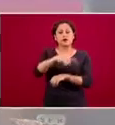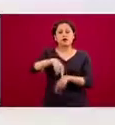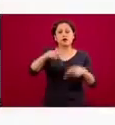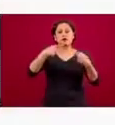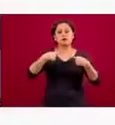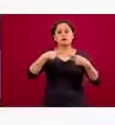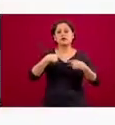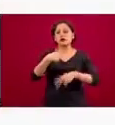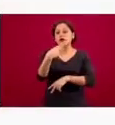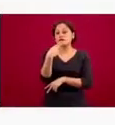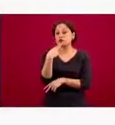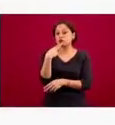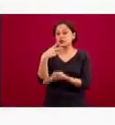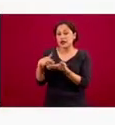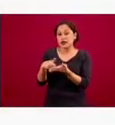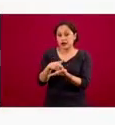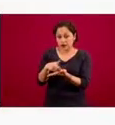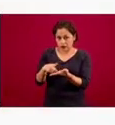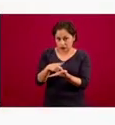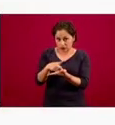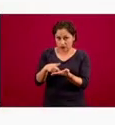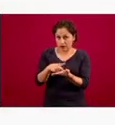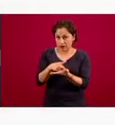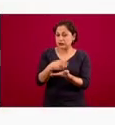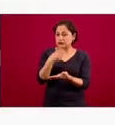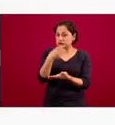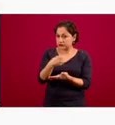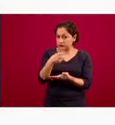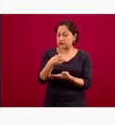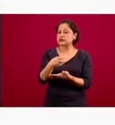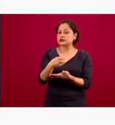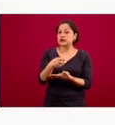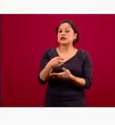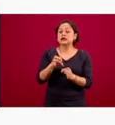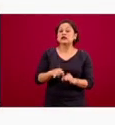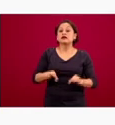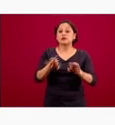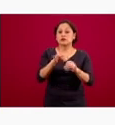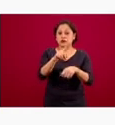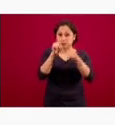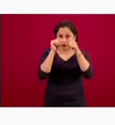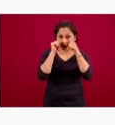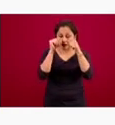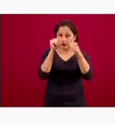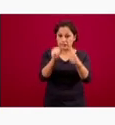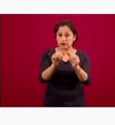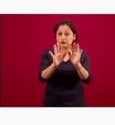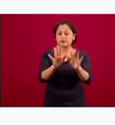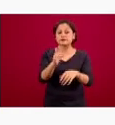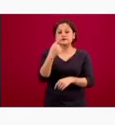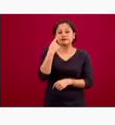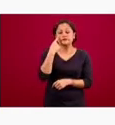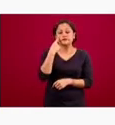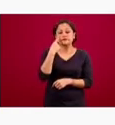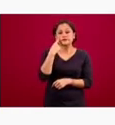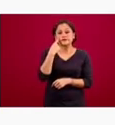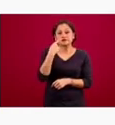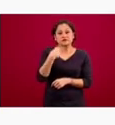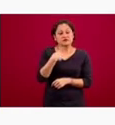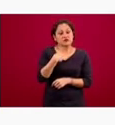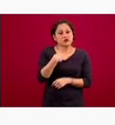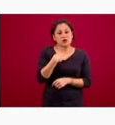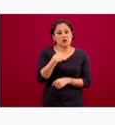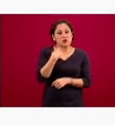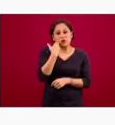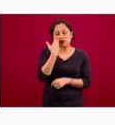Now, this one is also very important, the illegal substance consumers. I don't want to trivialize a